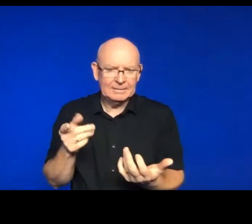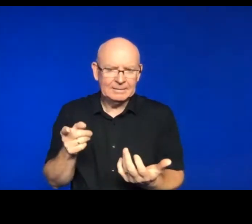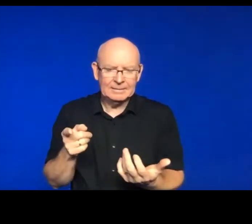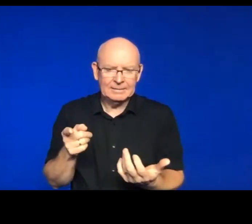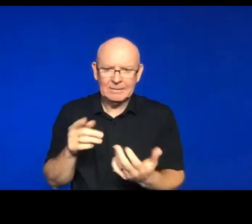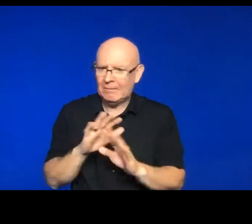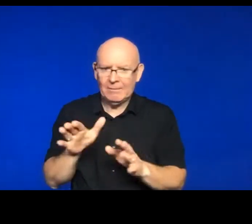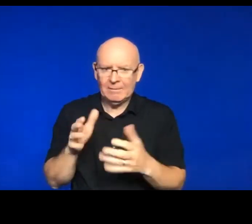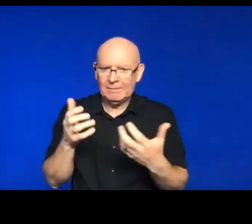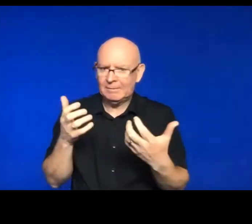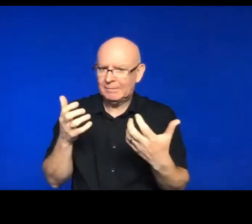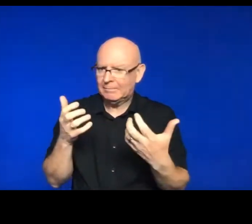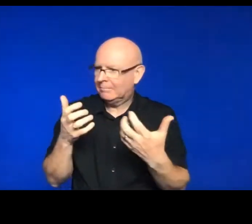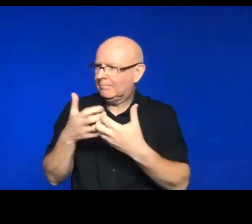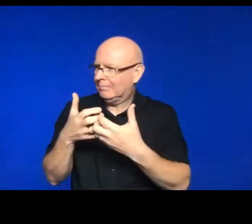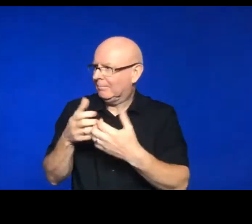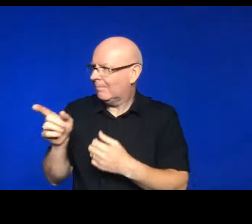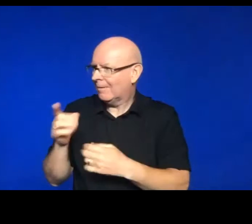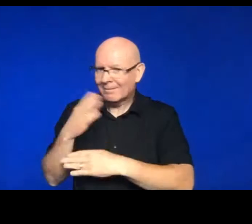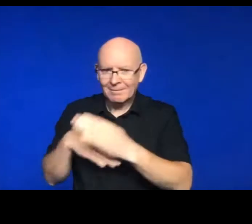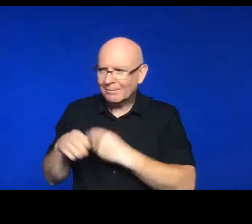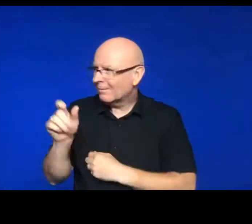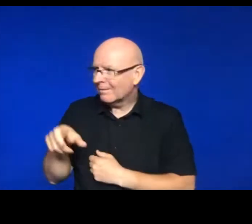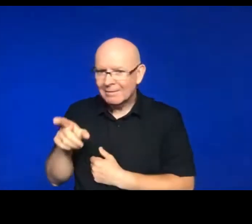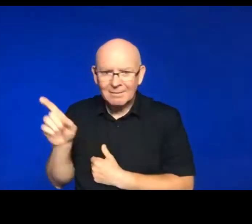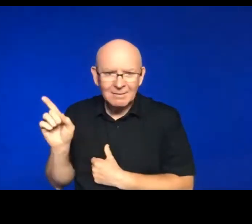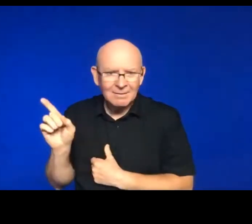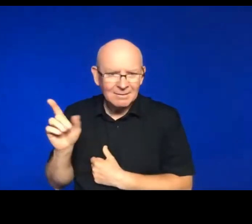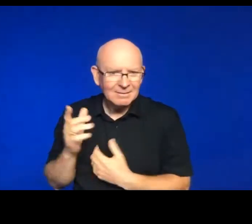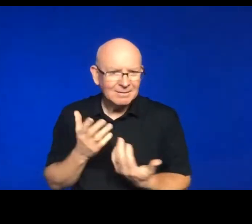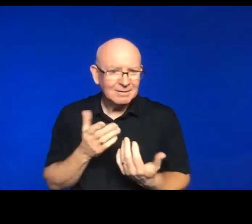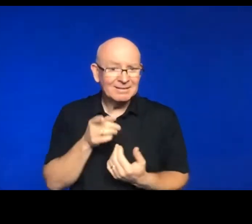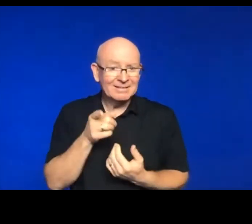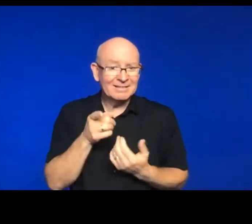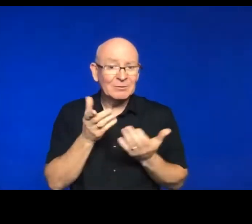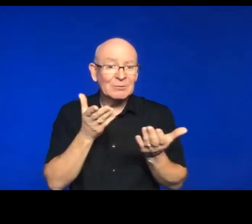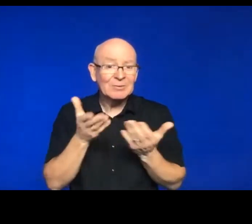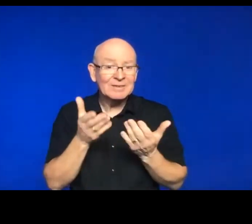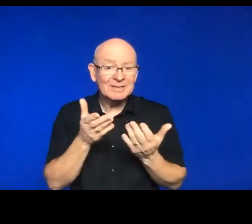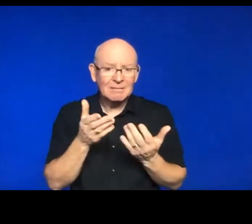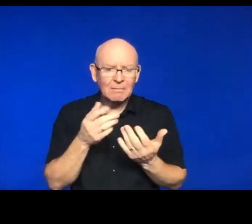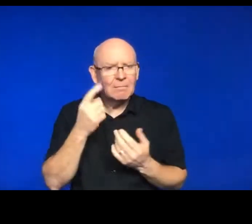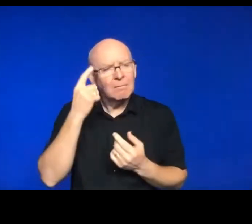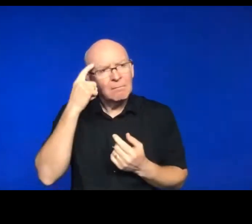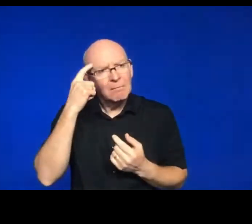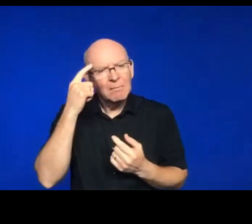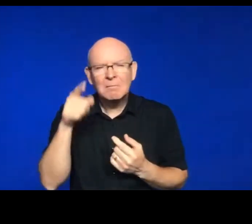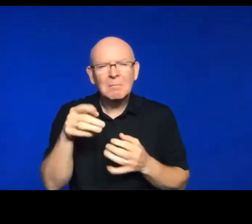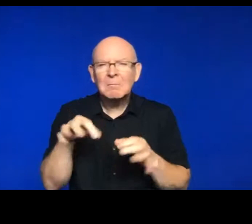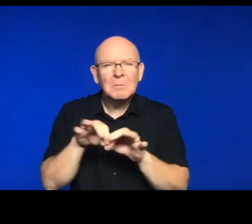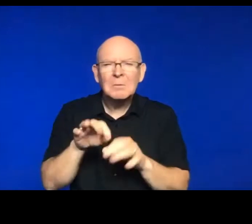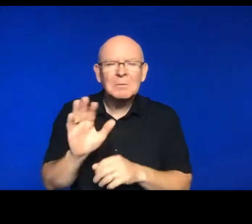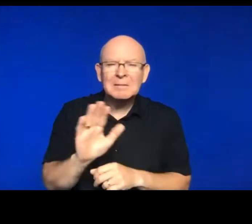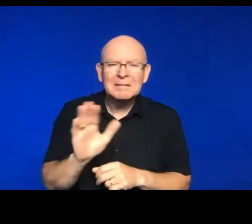essential for the general population are essential for many persons with disabilities. Let me mention, for